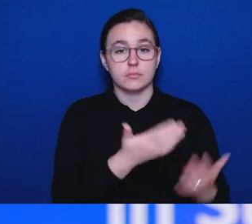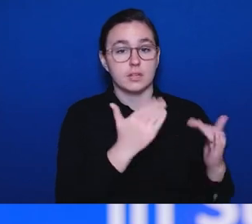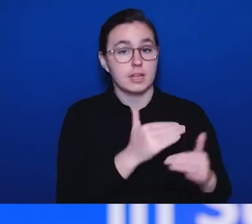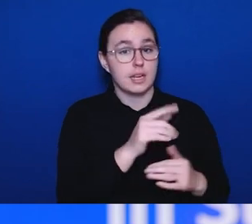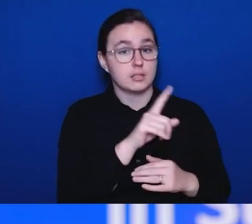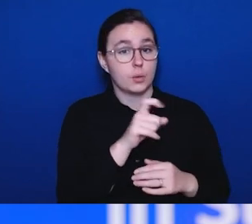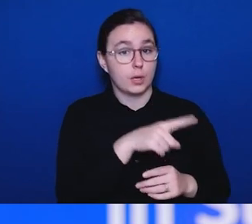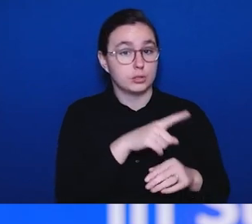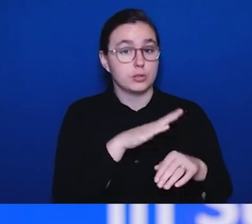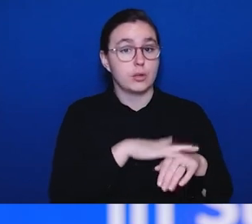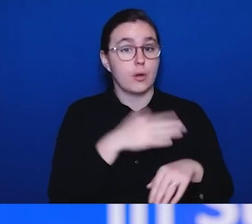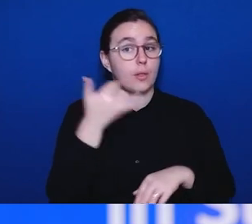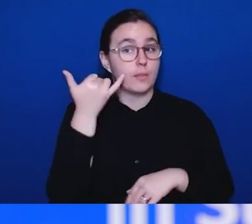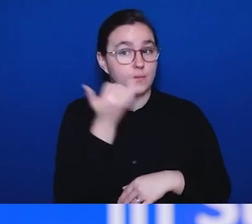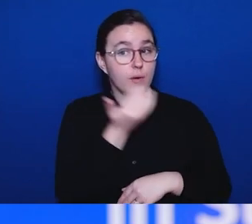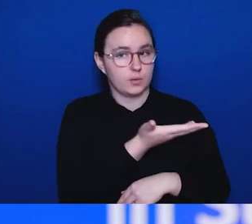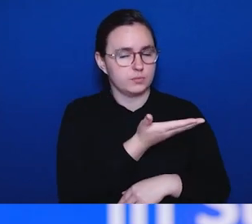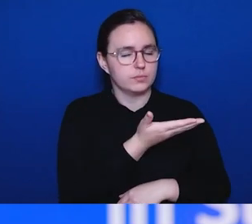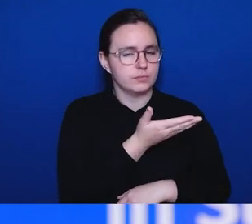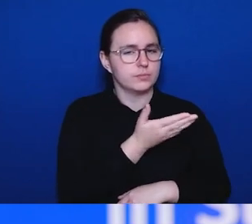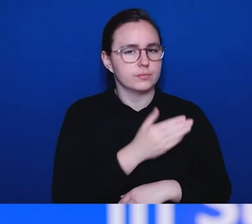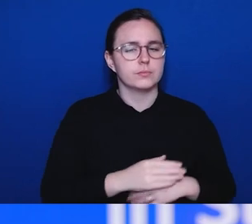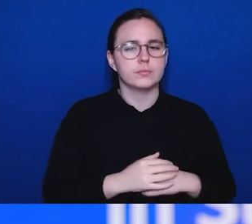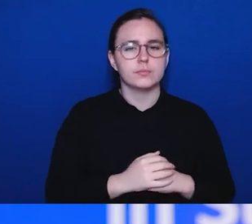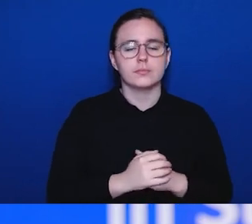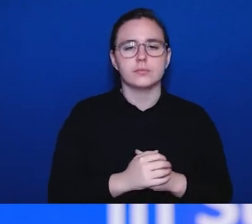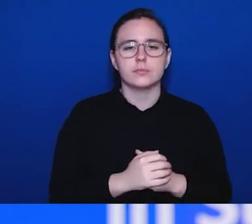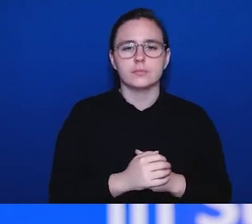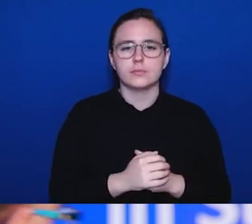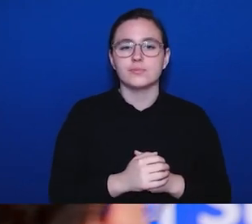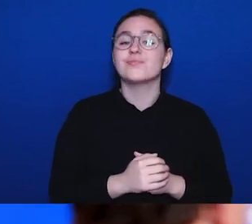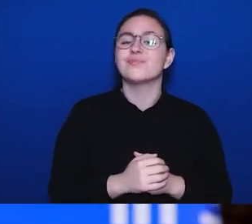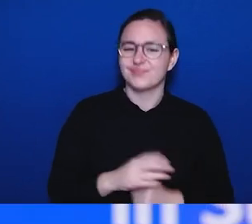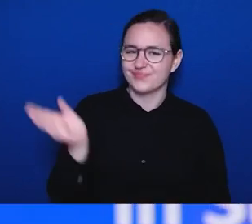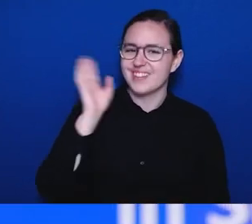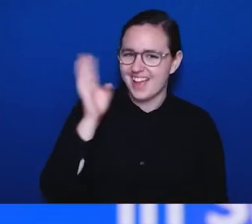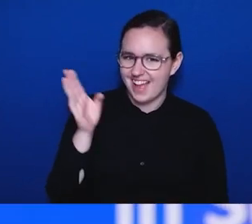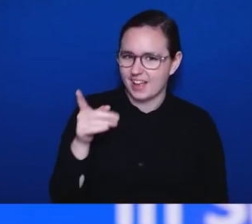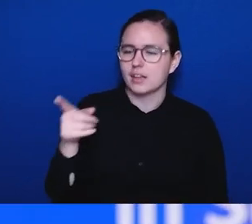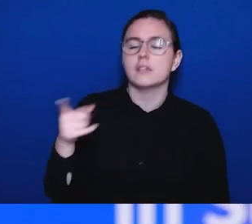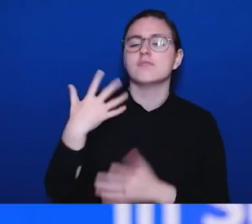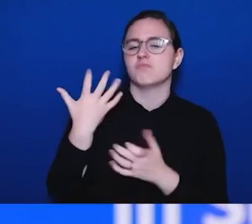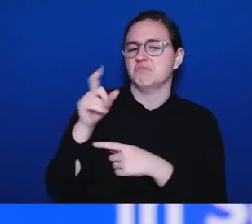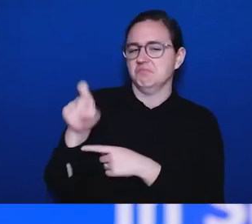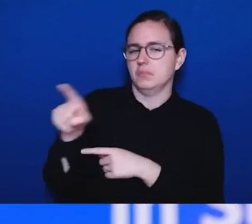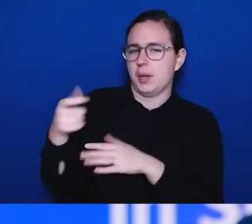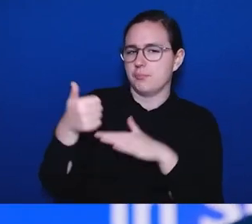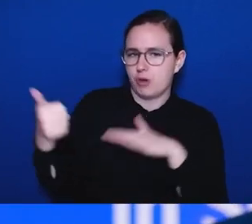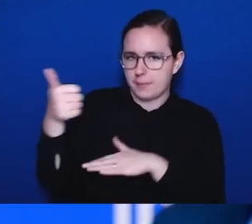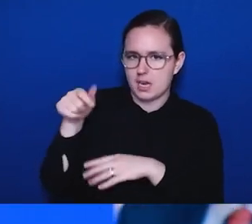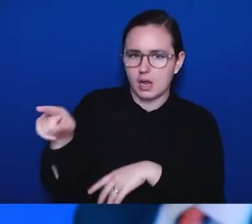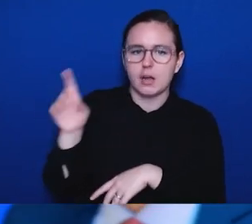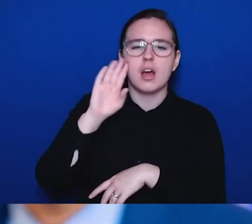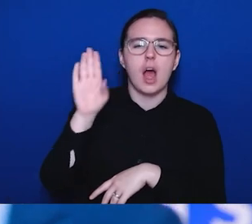le Dr. Strasser fait son travail. Merci. For the next question, we'll go back to the line to Binder Sejan from CTV